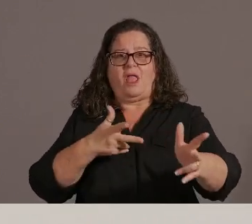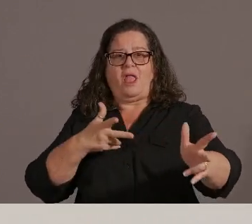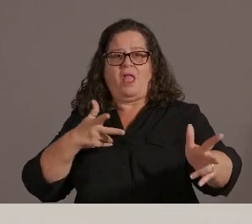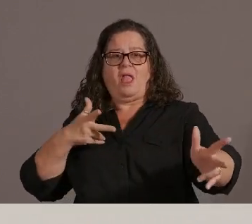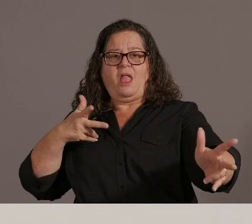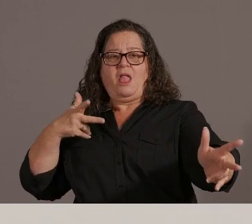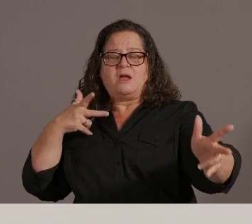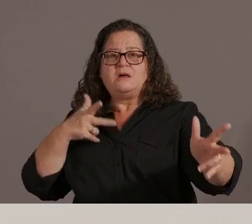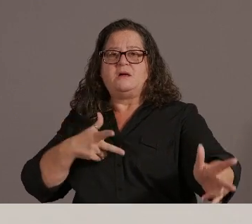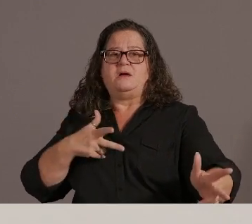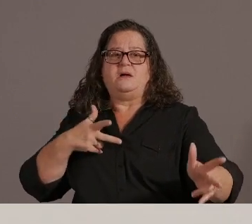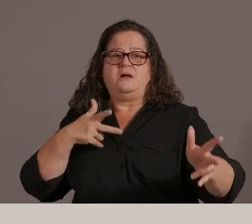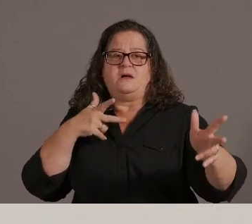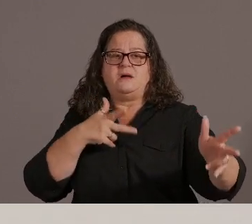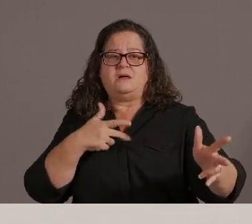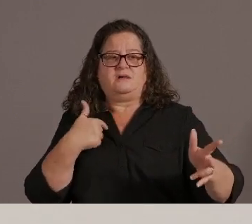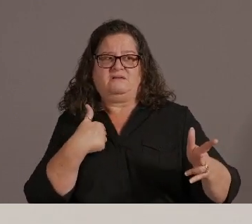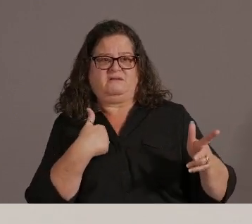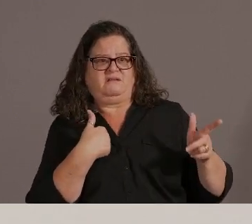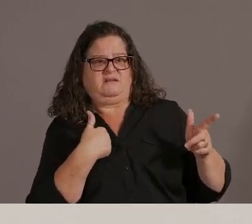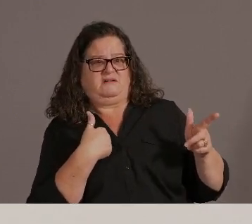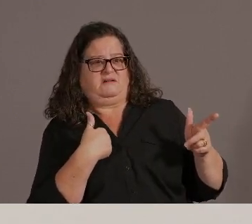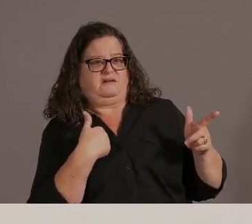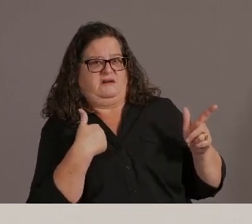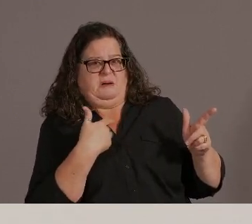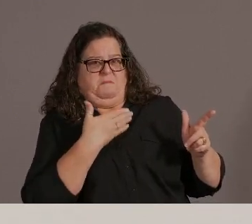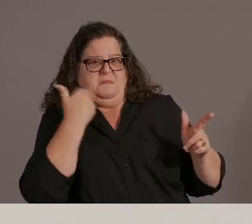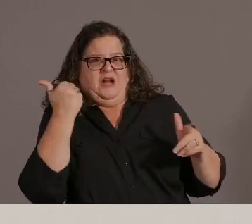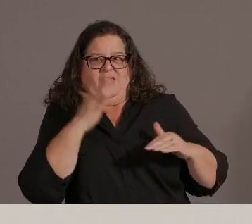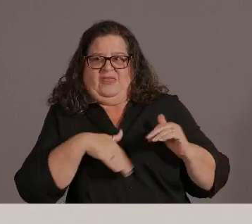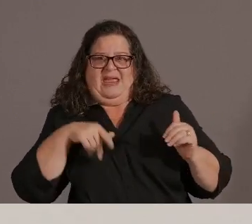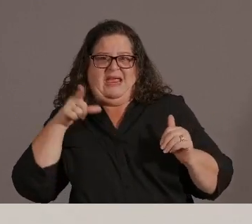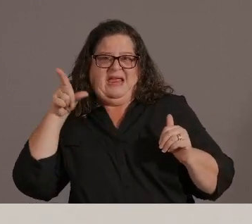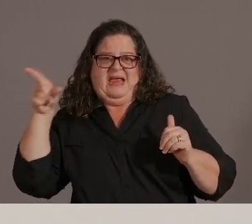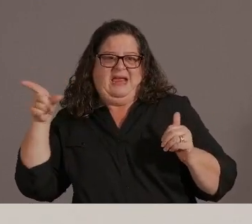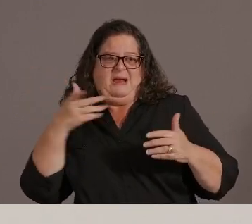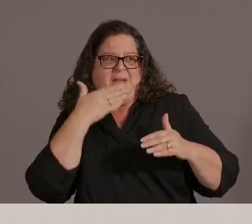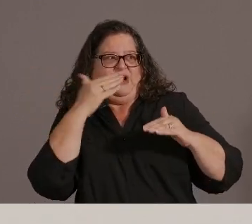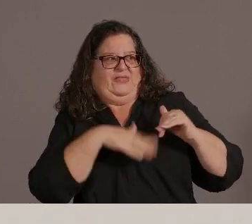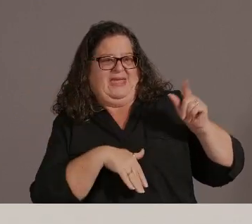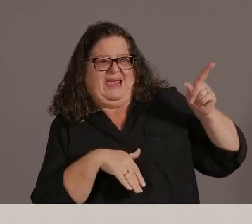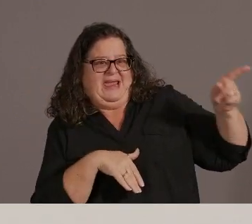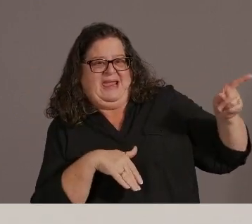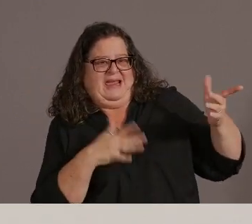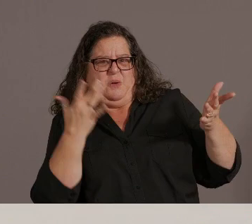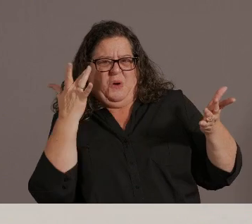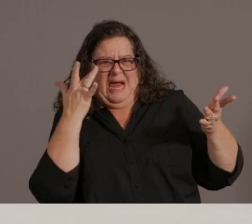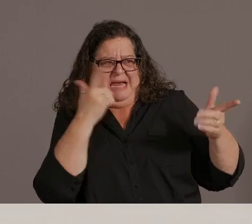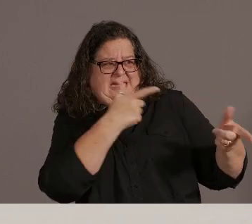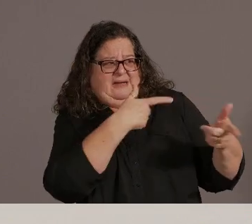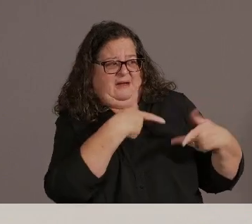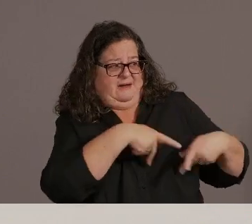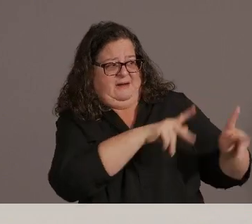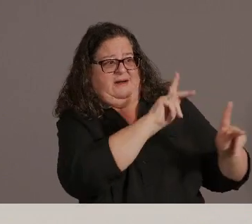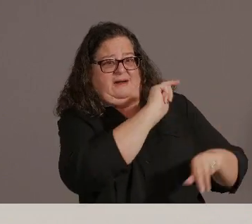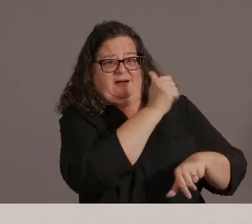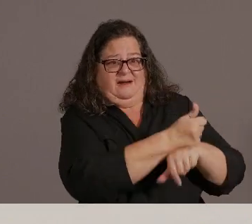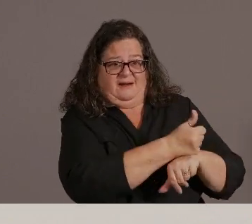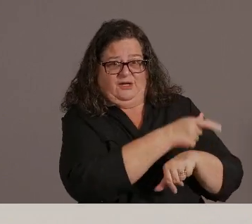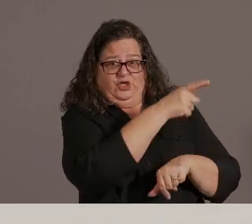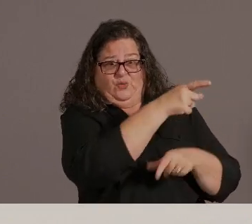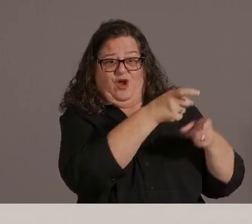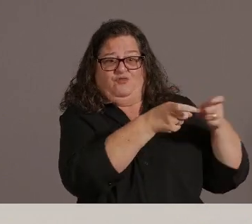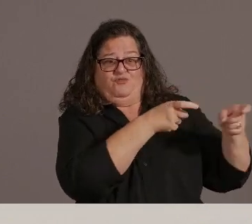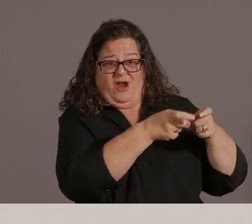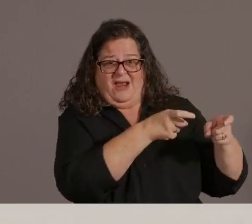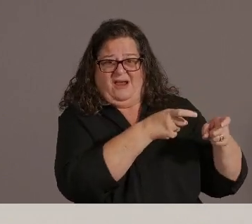into that didn't make us comfortable with accepting those sites. And knowing that more vaccine is coming on the horizon,